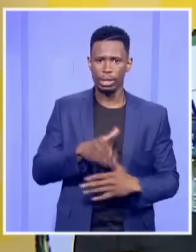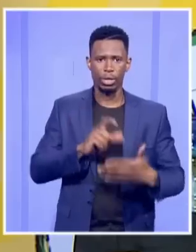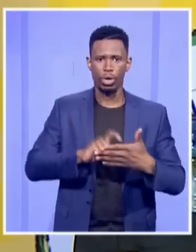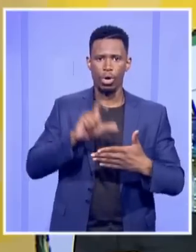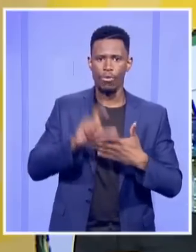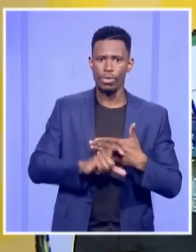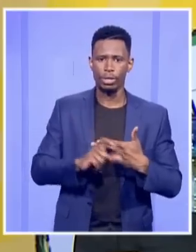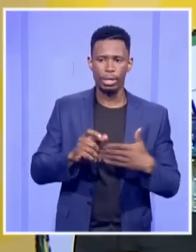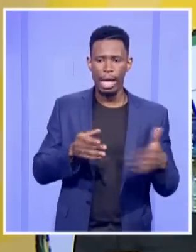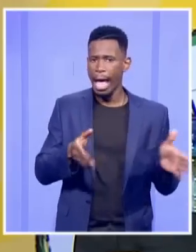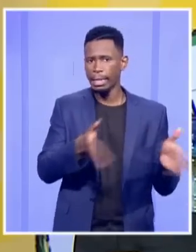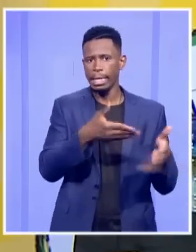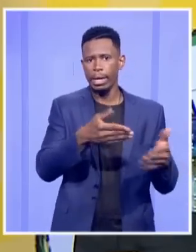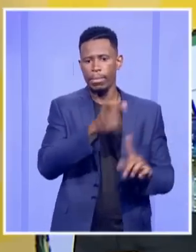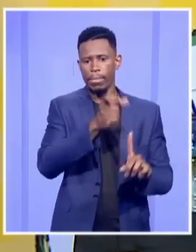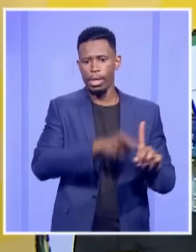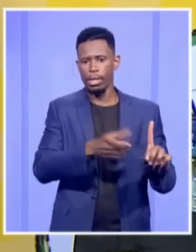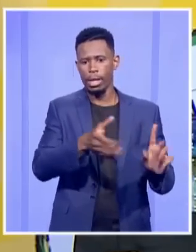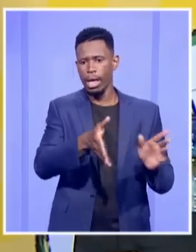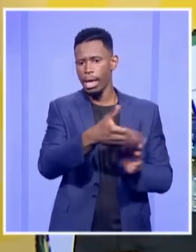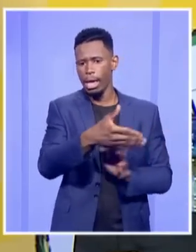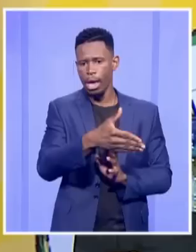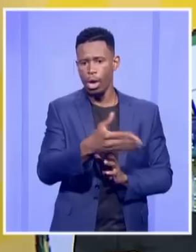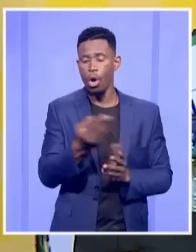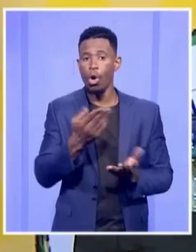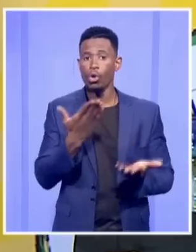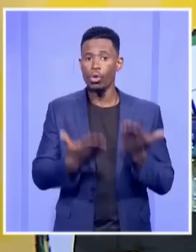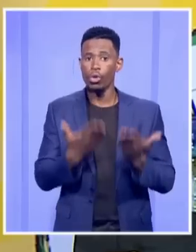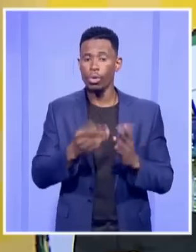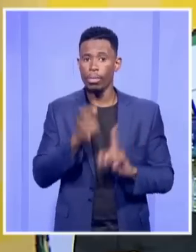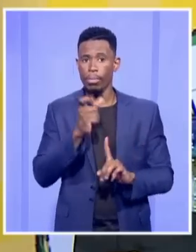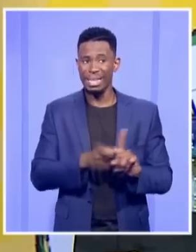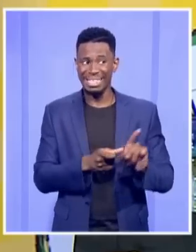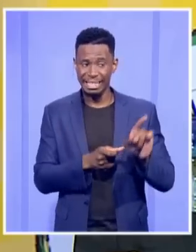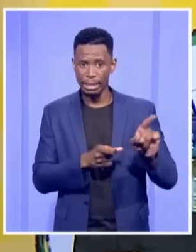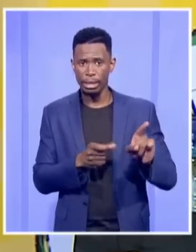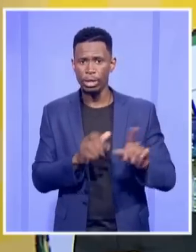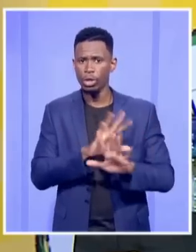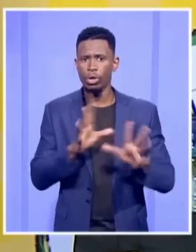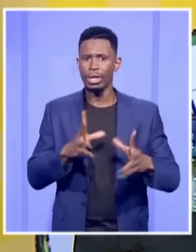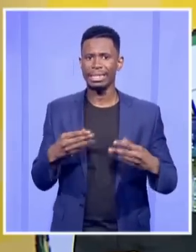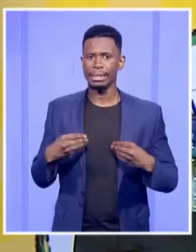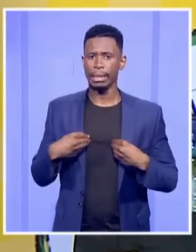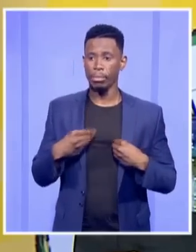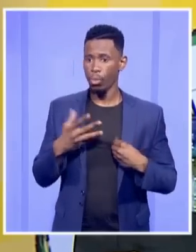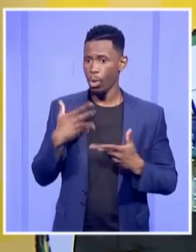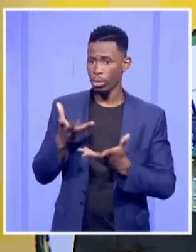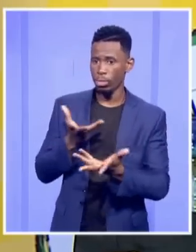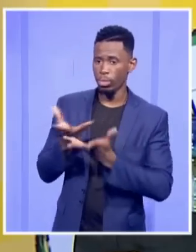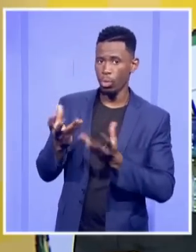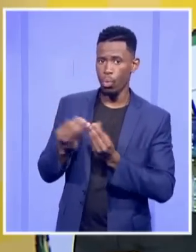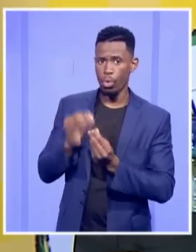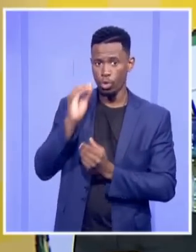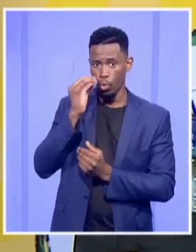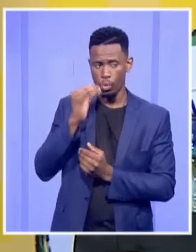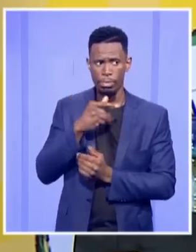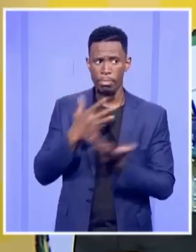It could also be that they have not accepted that media engagement.